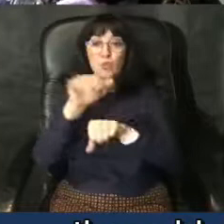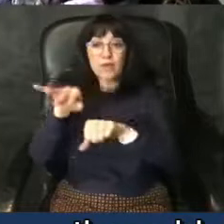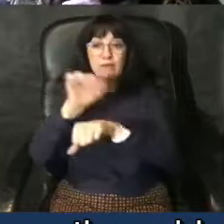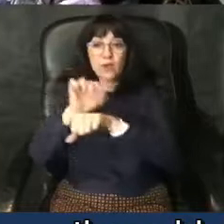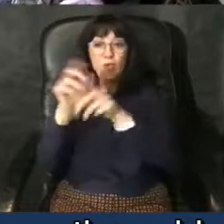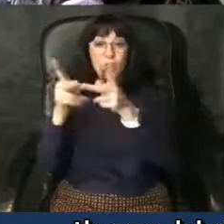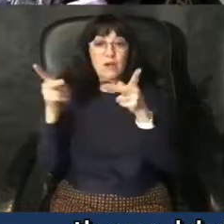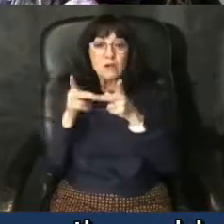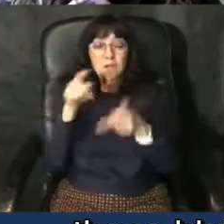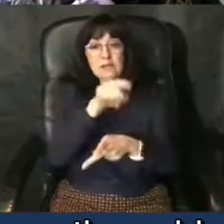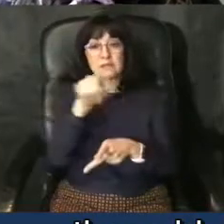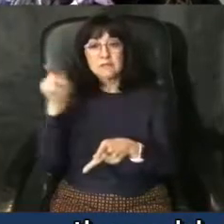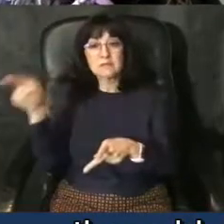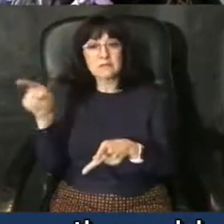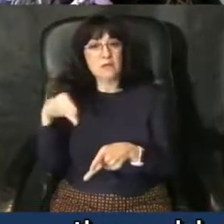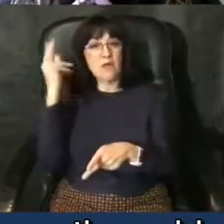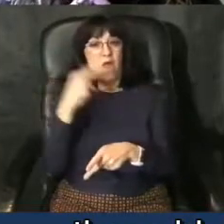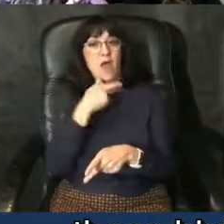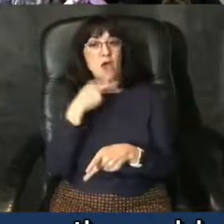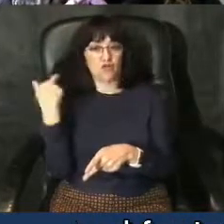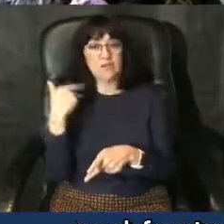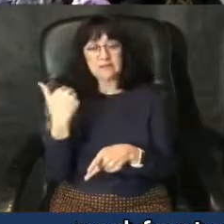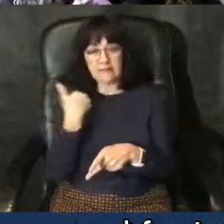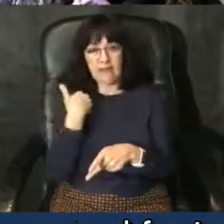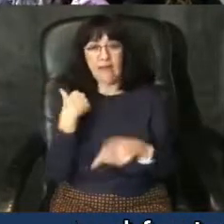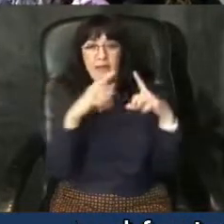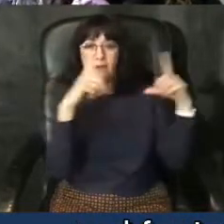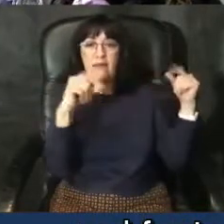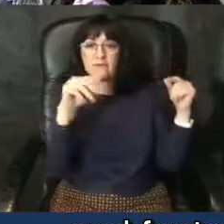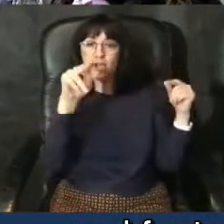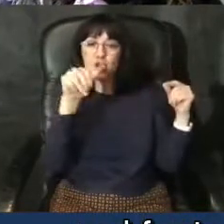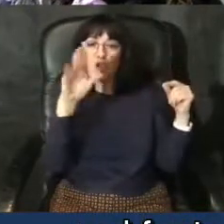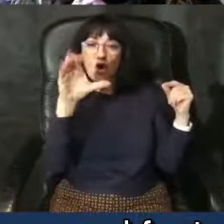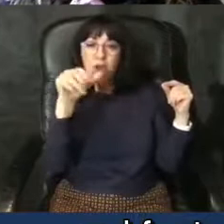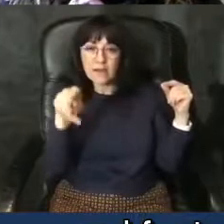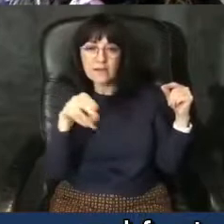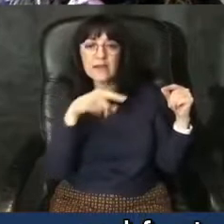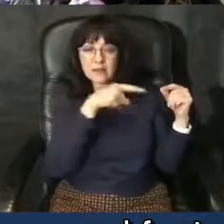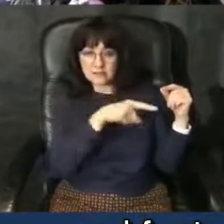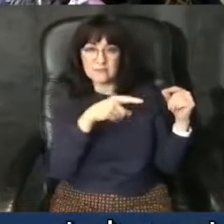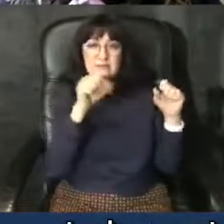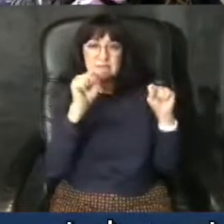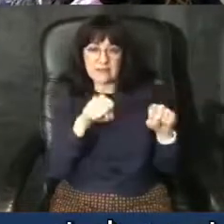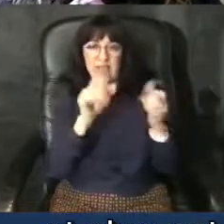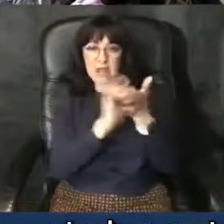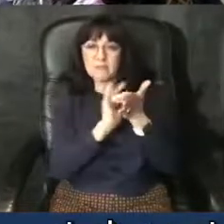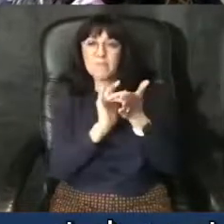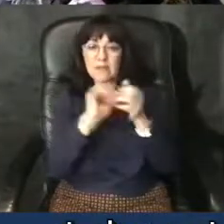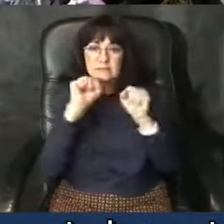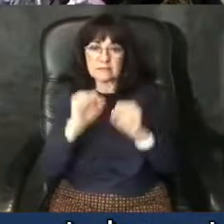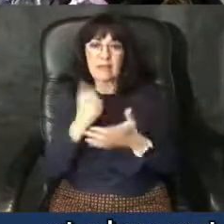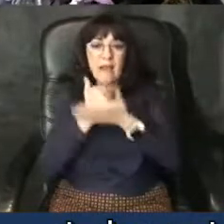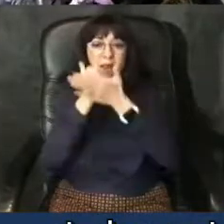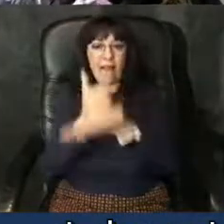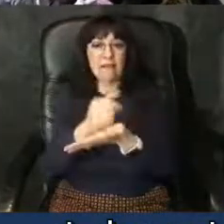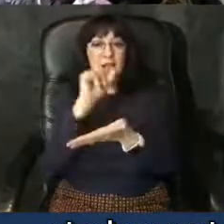might be at risk at these high risk times, we do have the antidote to the heroin and fentanyl, the naloxone, available. And so just wanted to